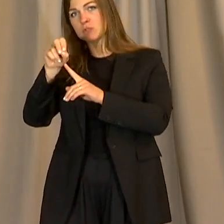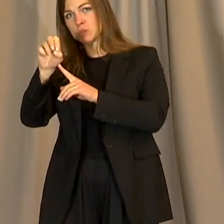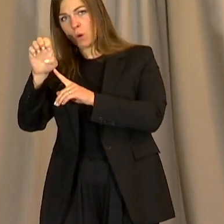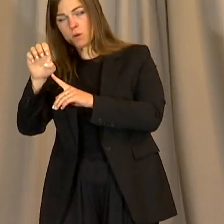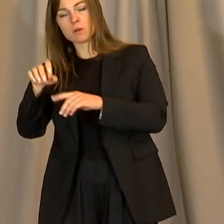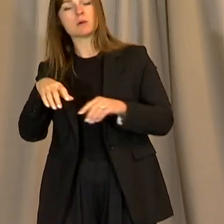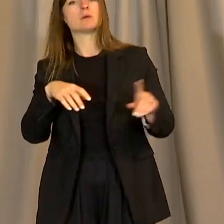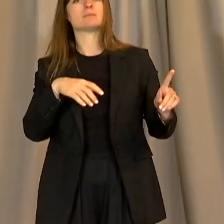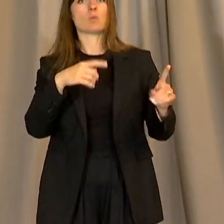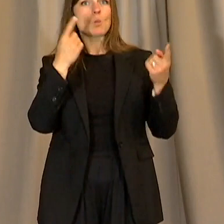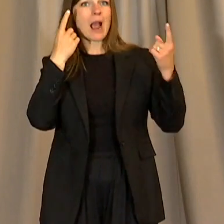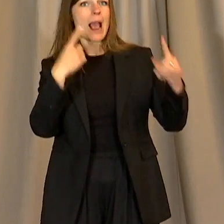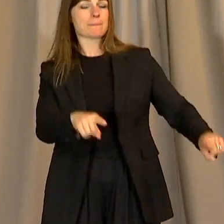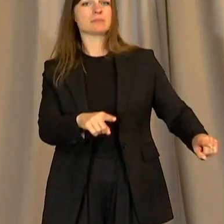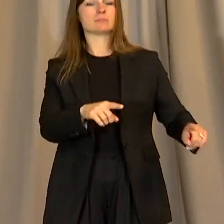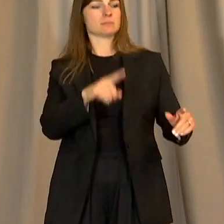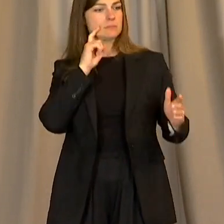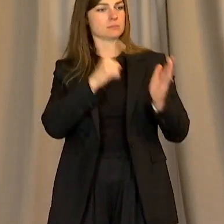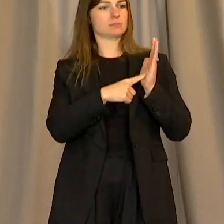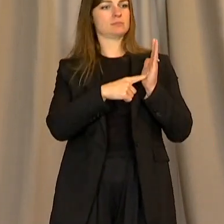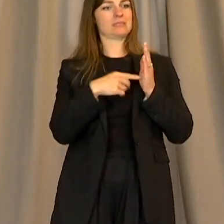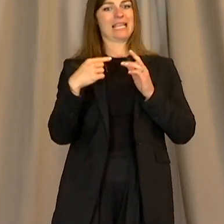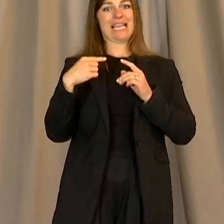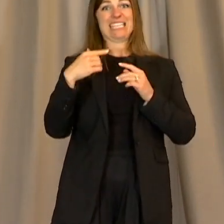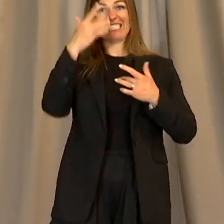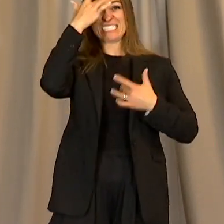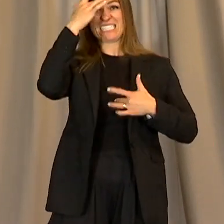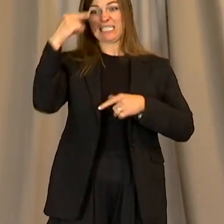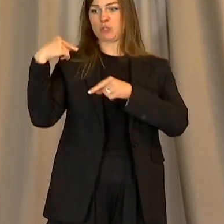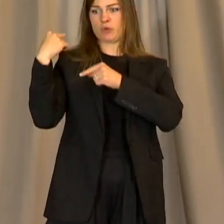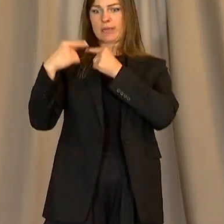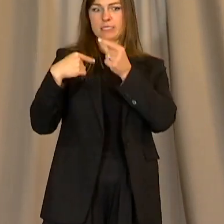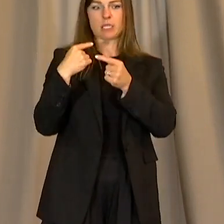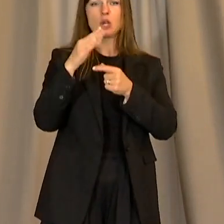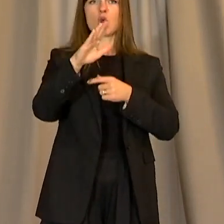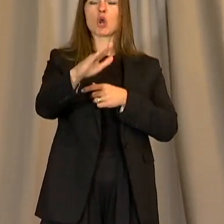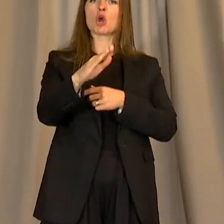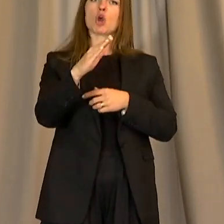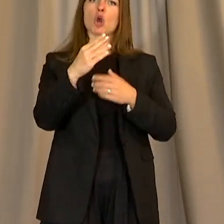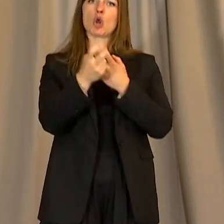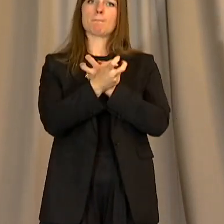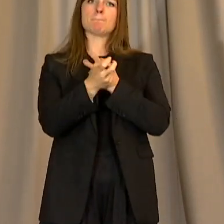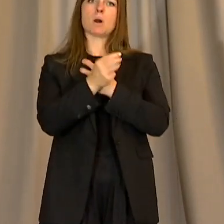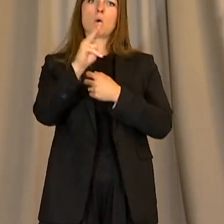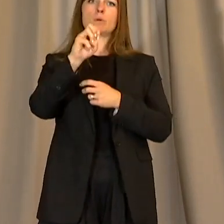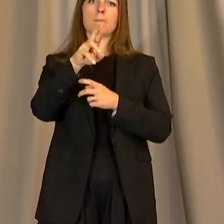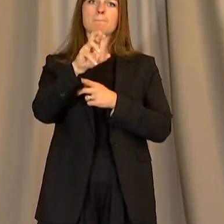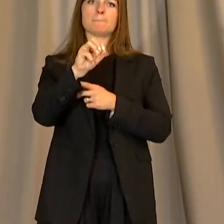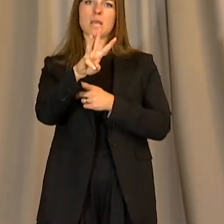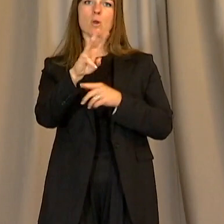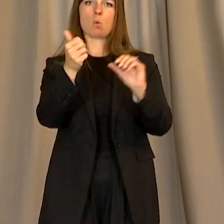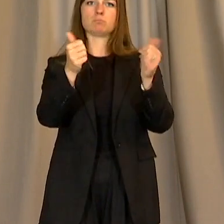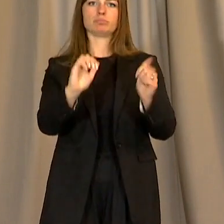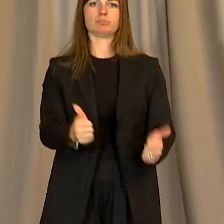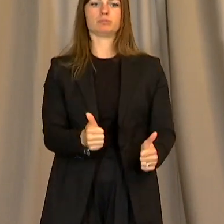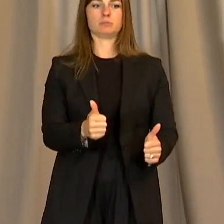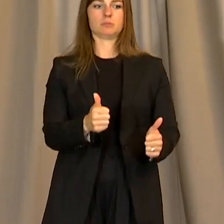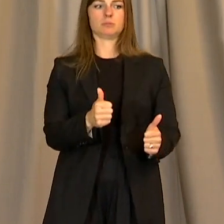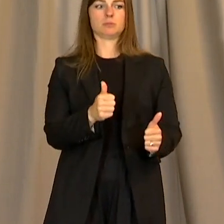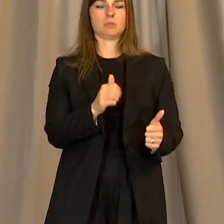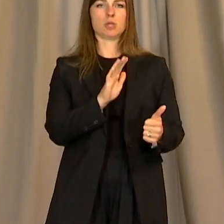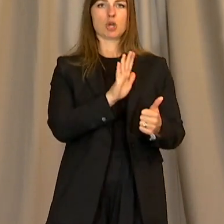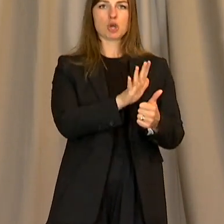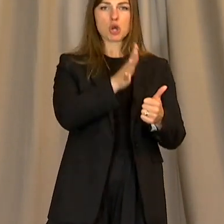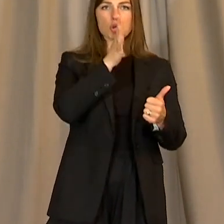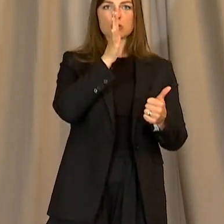that eroded her bone marrow. So she decided that she would figure out a cure for this that afflicted her grandmother, her mother,